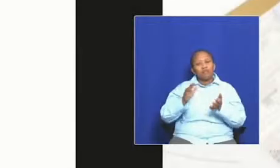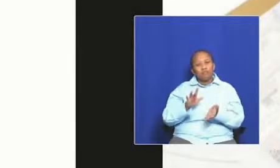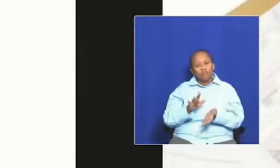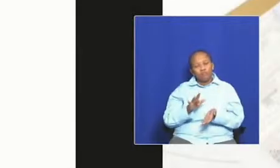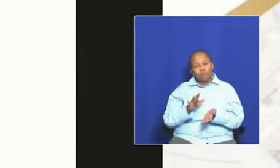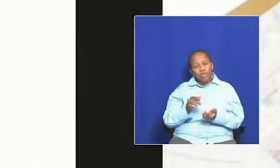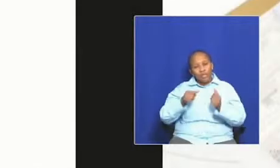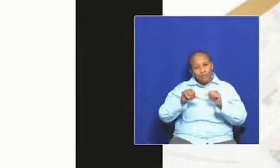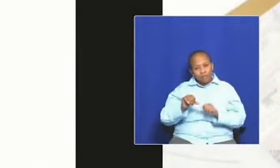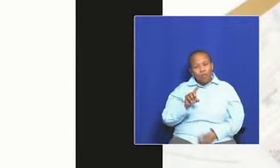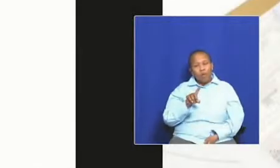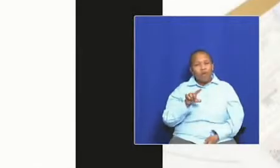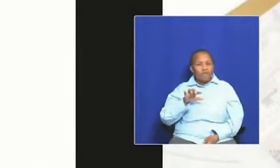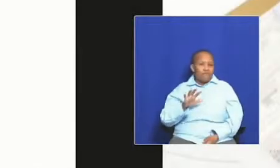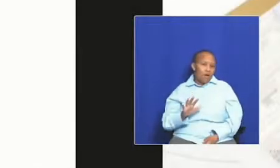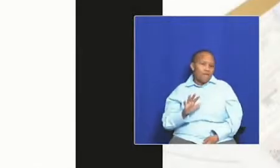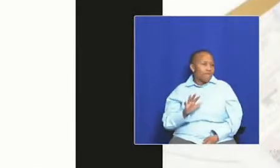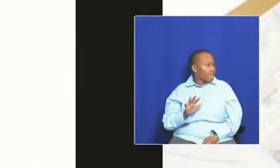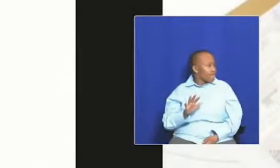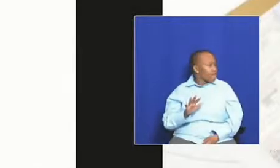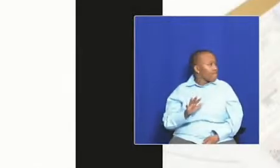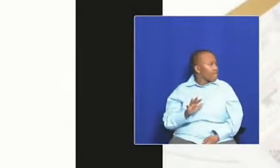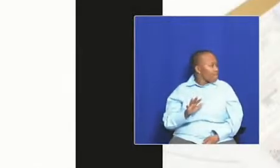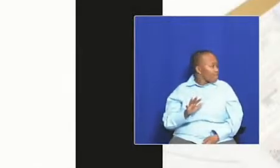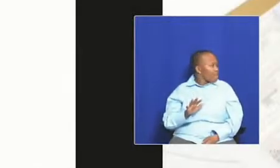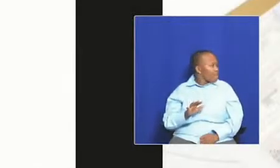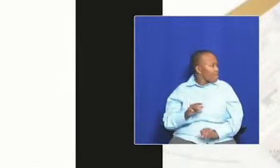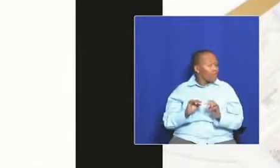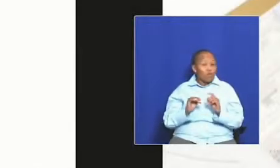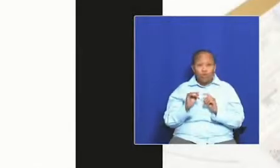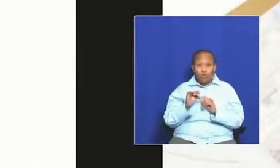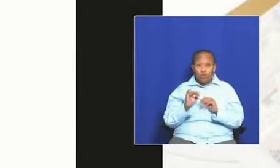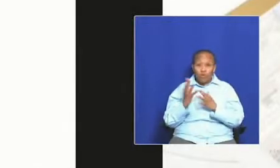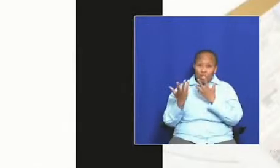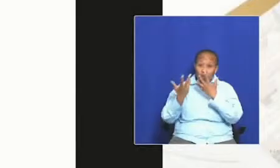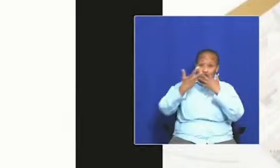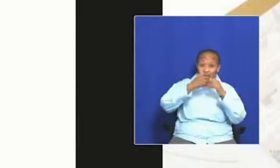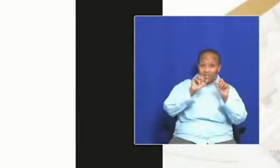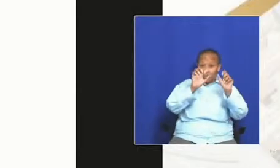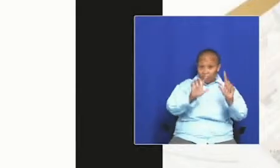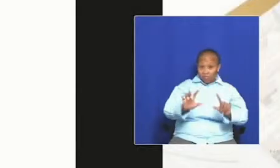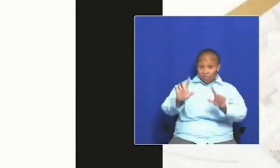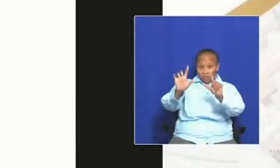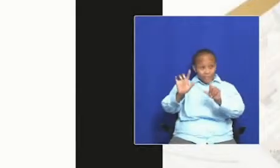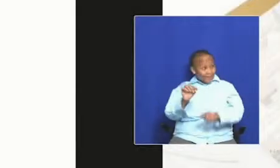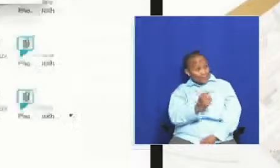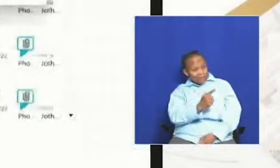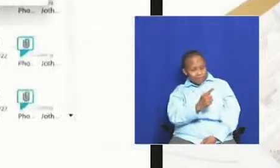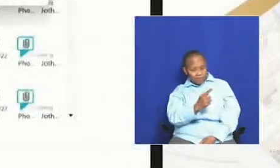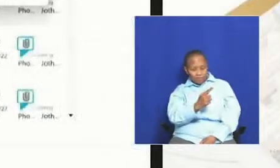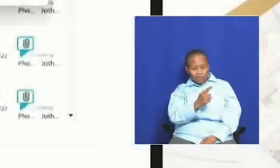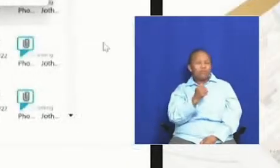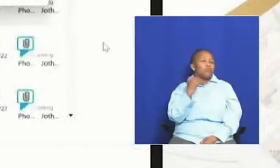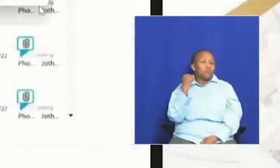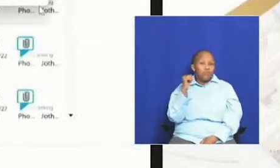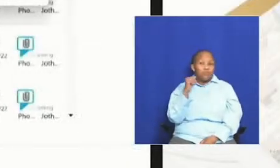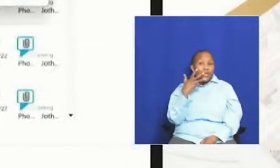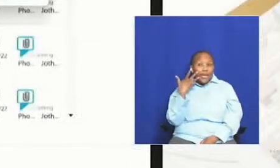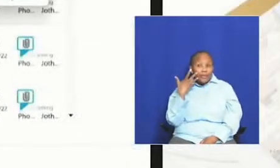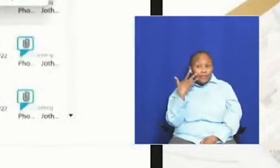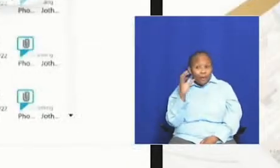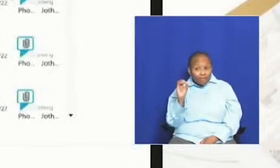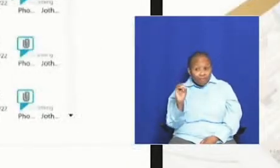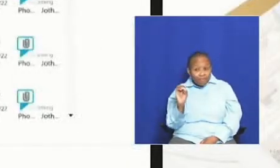to what's on the screen, do you have the same? Yes, I do have. You have it, Mr. Matlala.